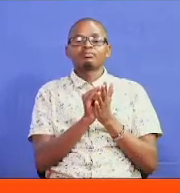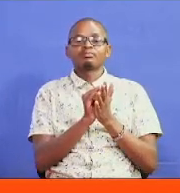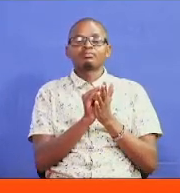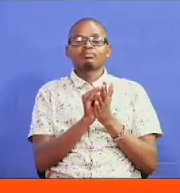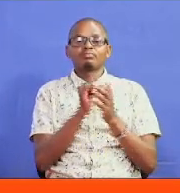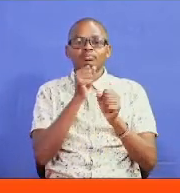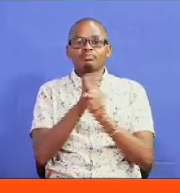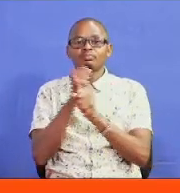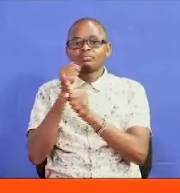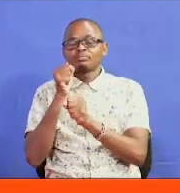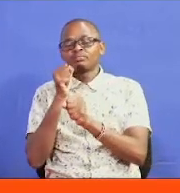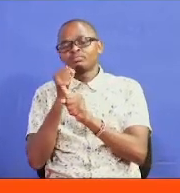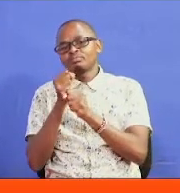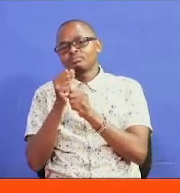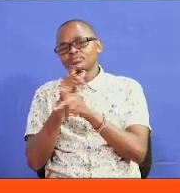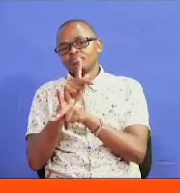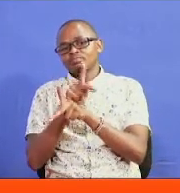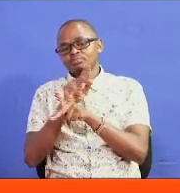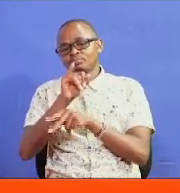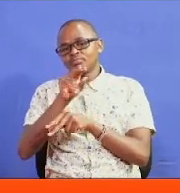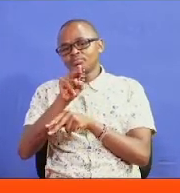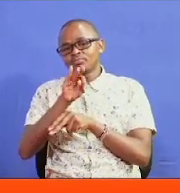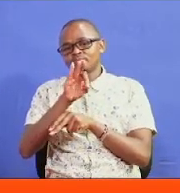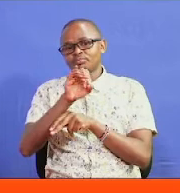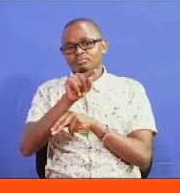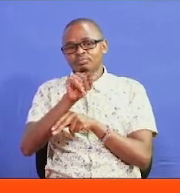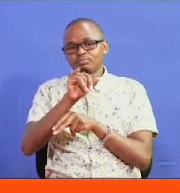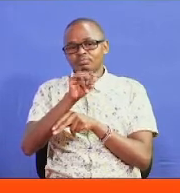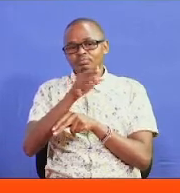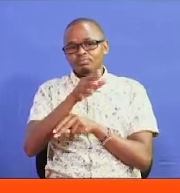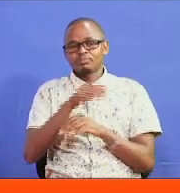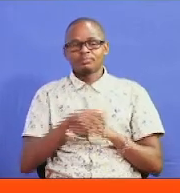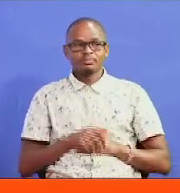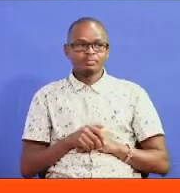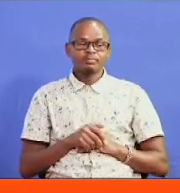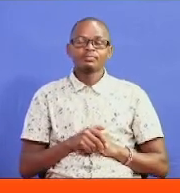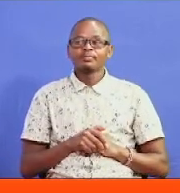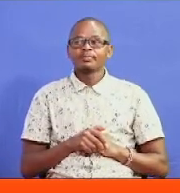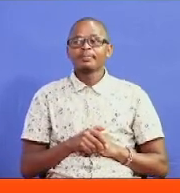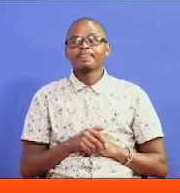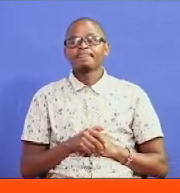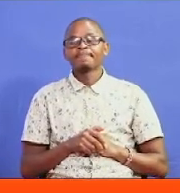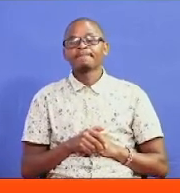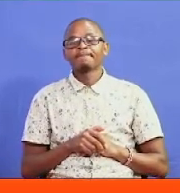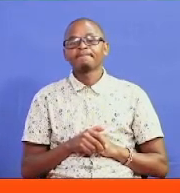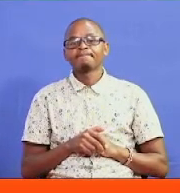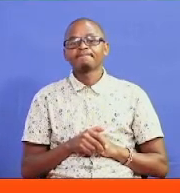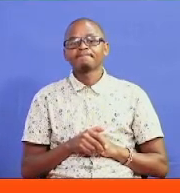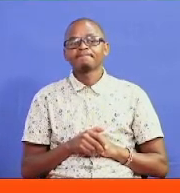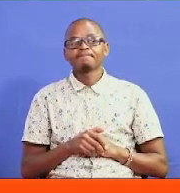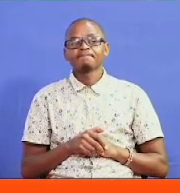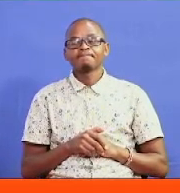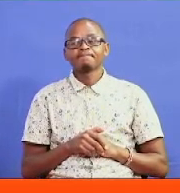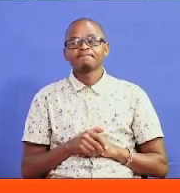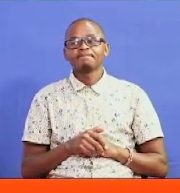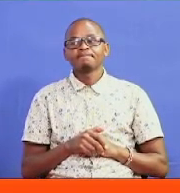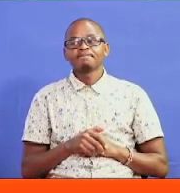enacted to prevent, infection by these some of these zoonotic diseases? Yeah. So important